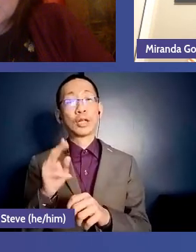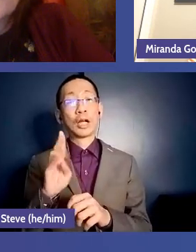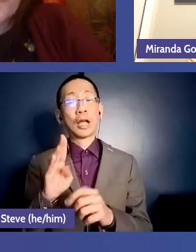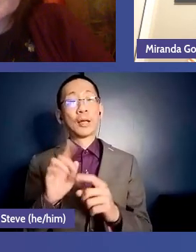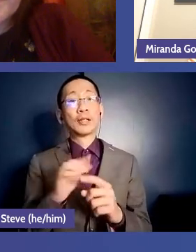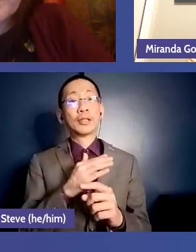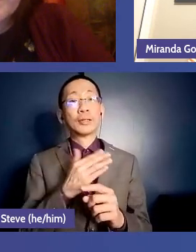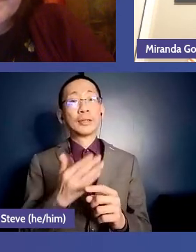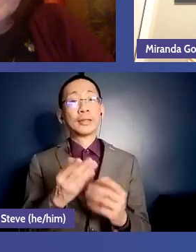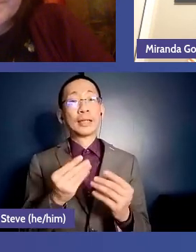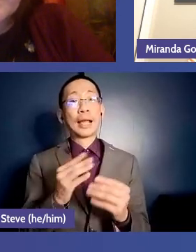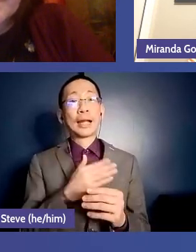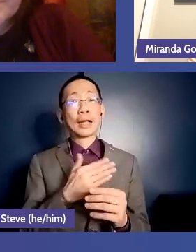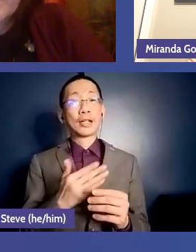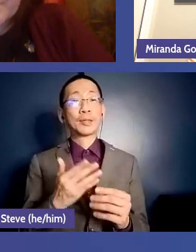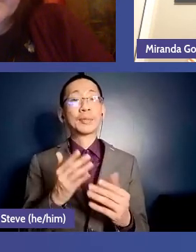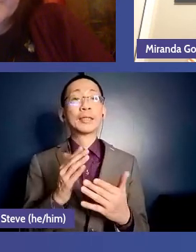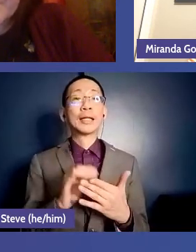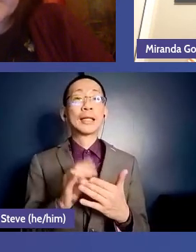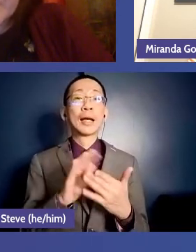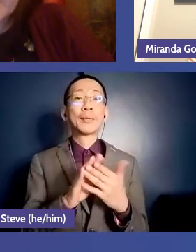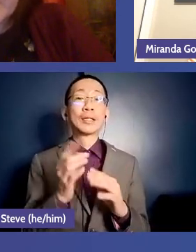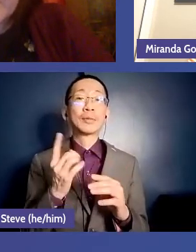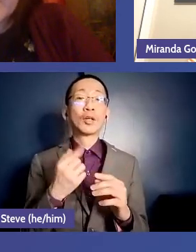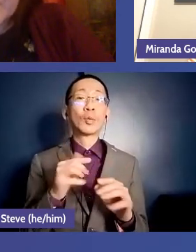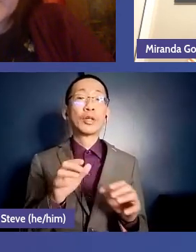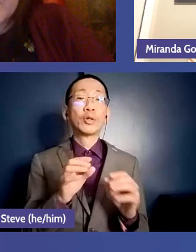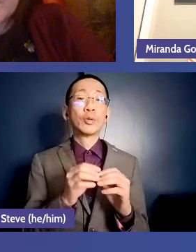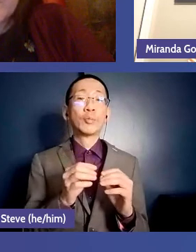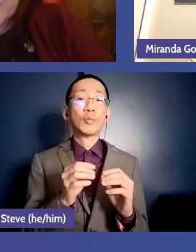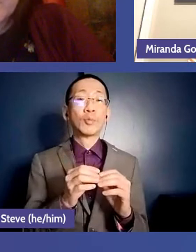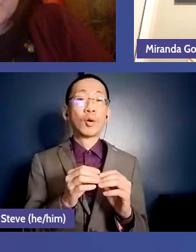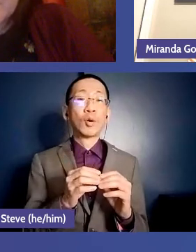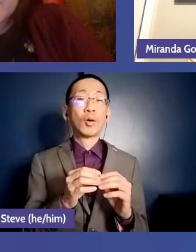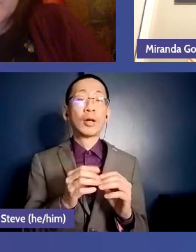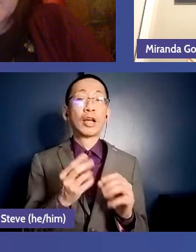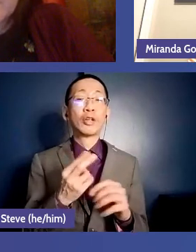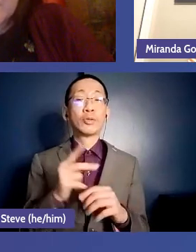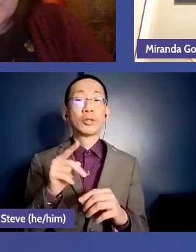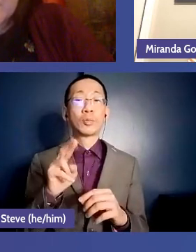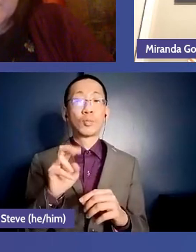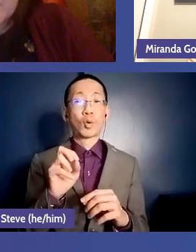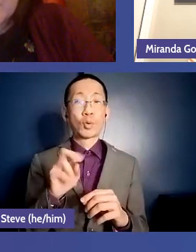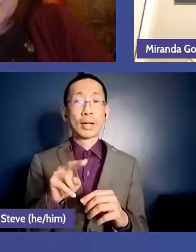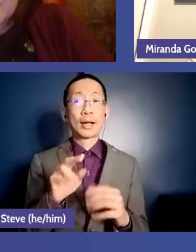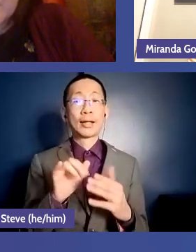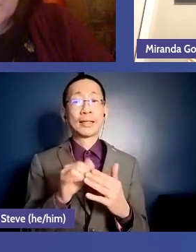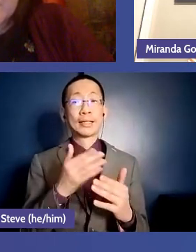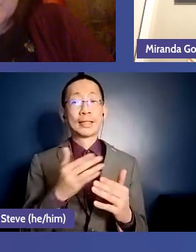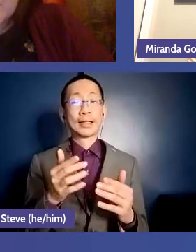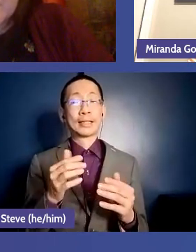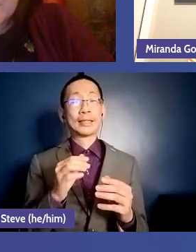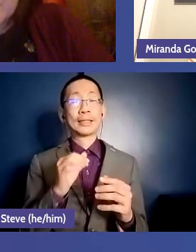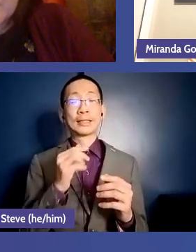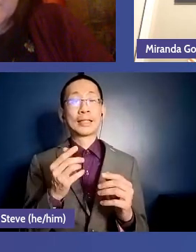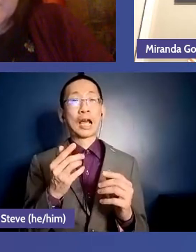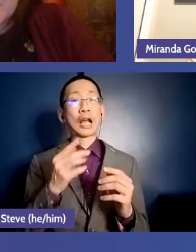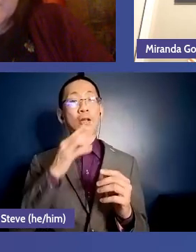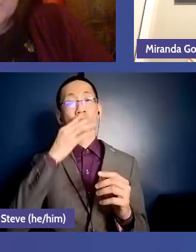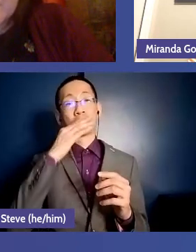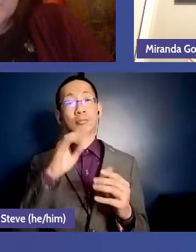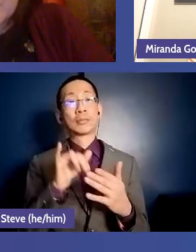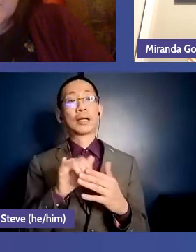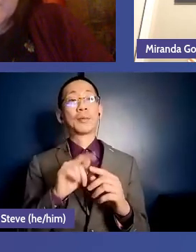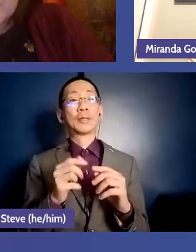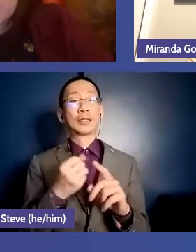land acknowledgements, right? And that becomes something that we do more, and putting our pronoun usage, like these things, like, well, let's not gloss over them. Let's